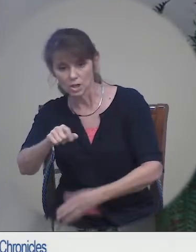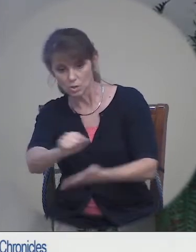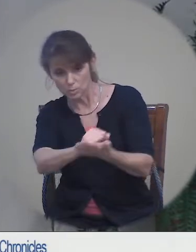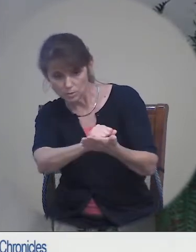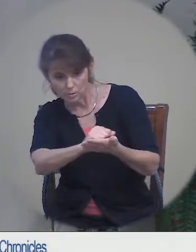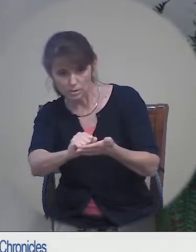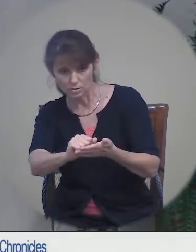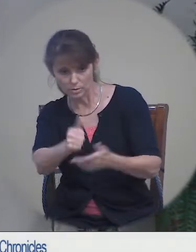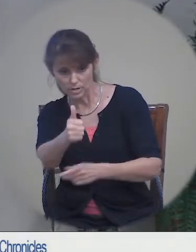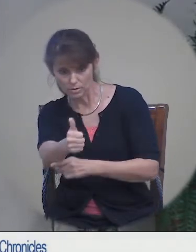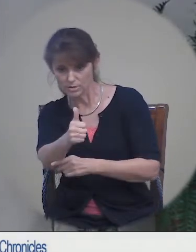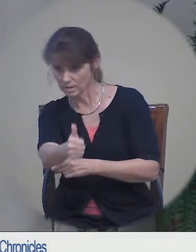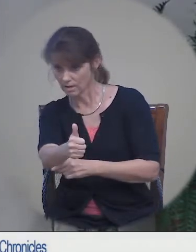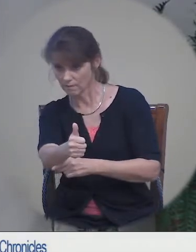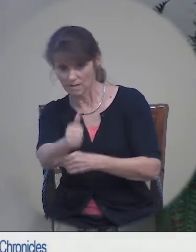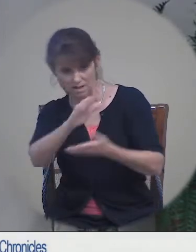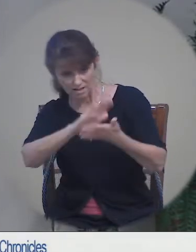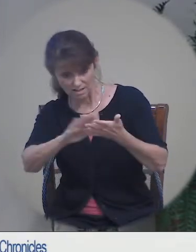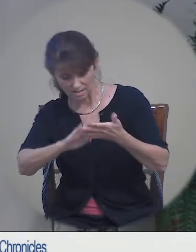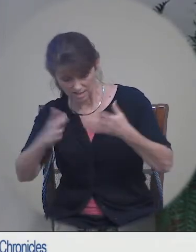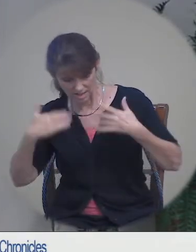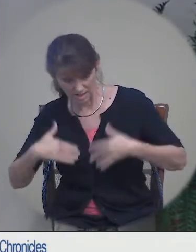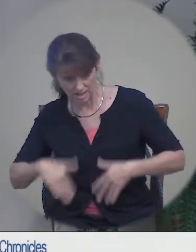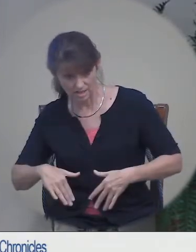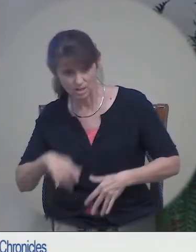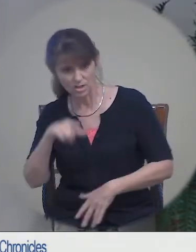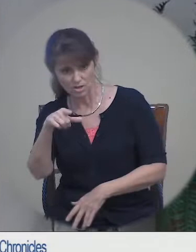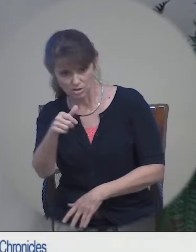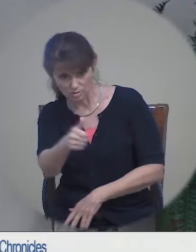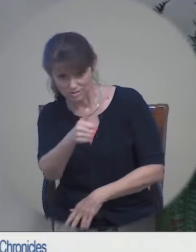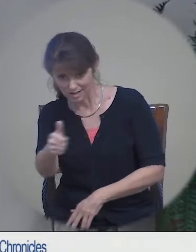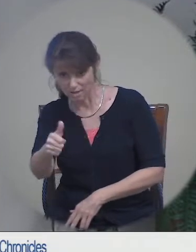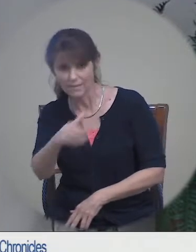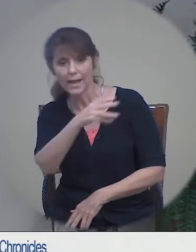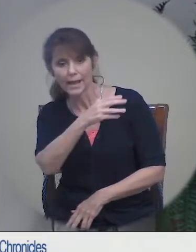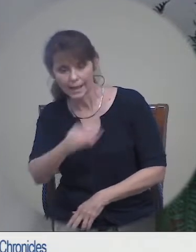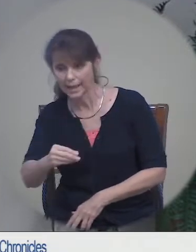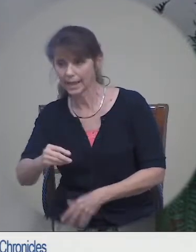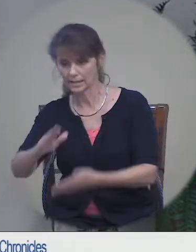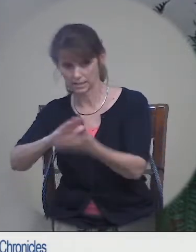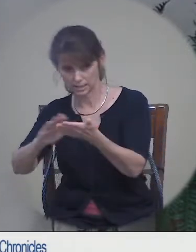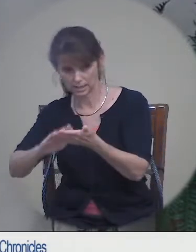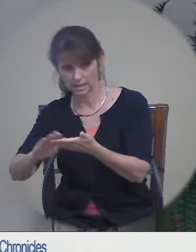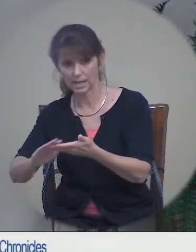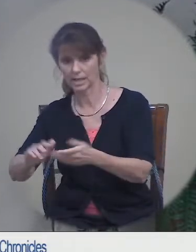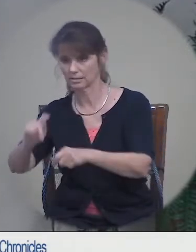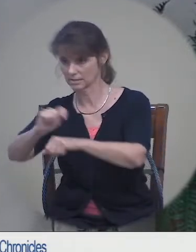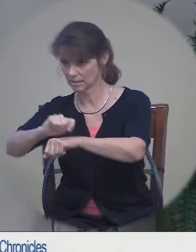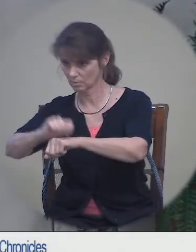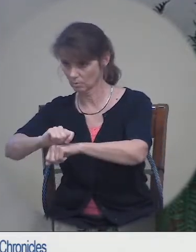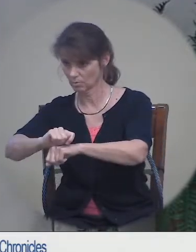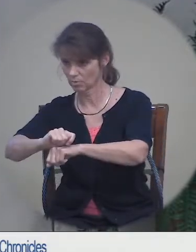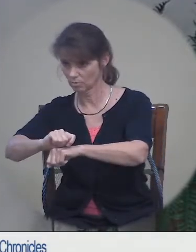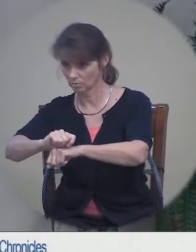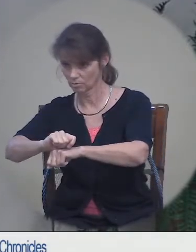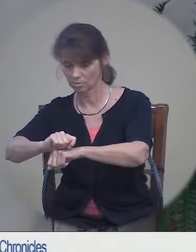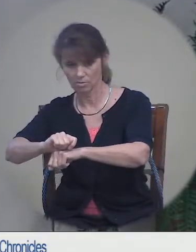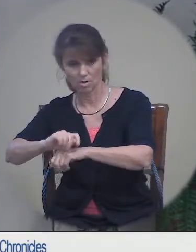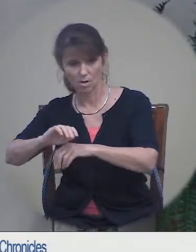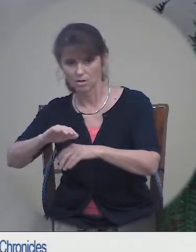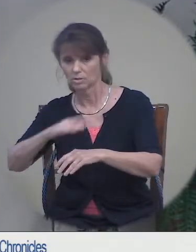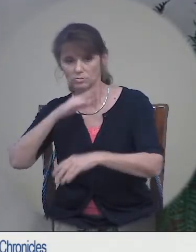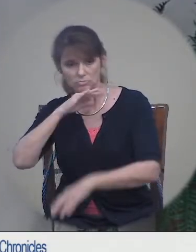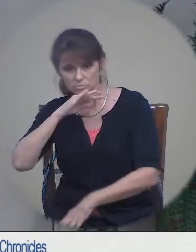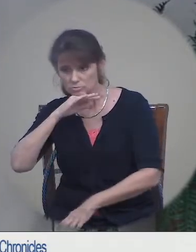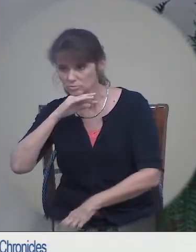yourselves now. Consecrate the house of the Lord, the God of your fathers, and carry the uncleanness